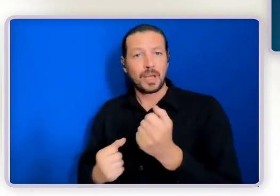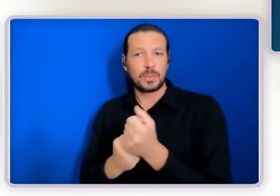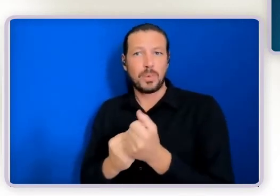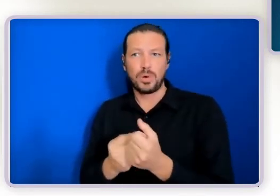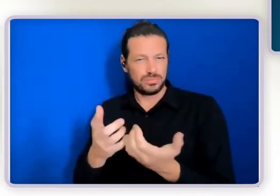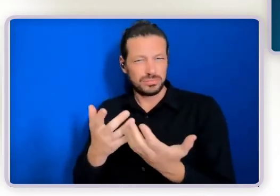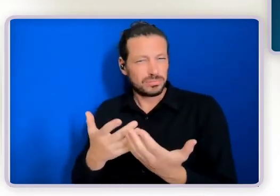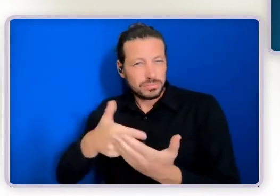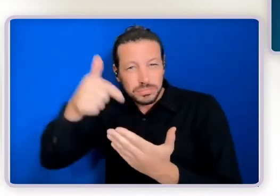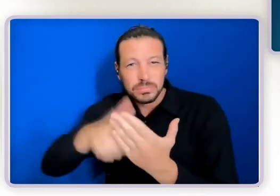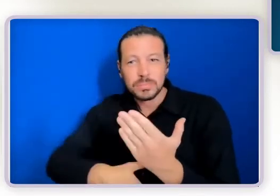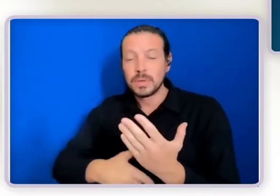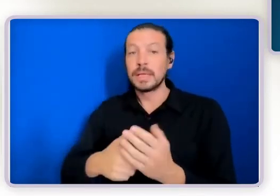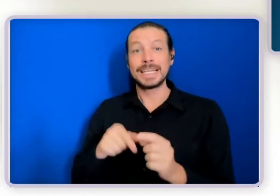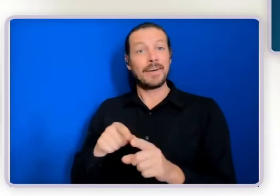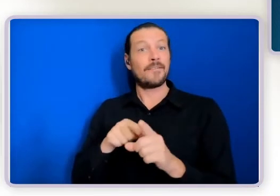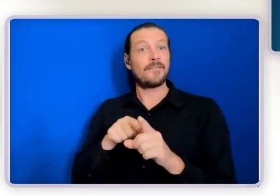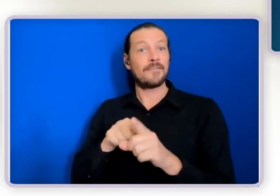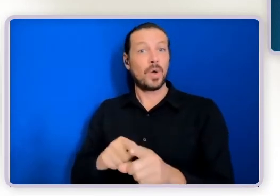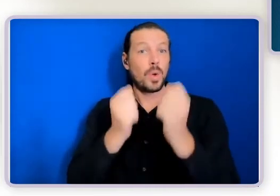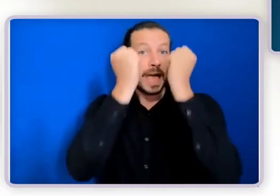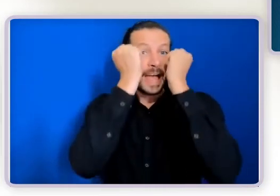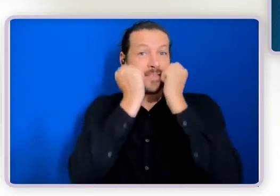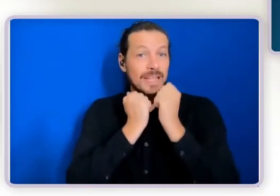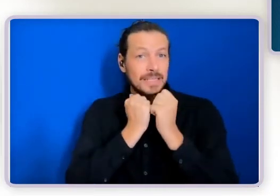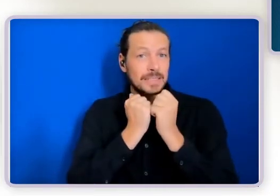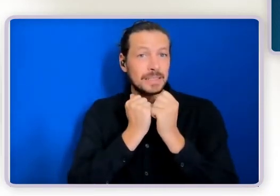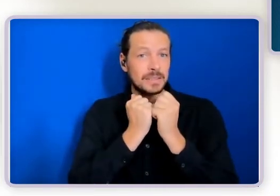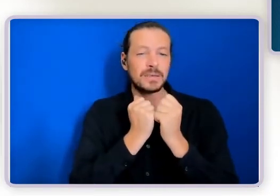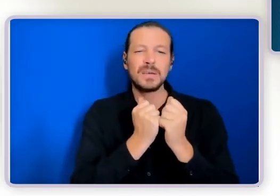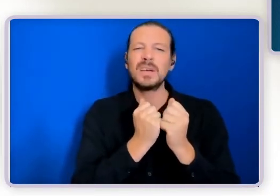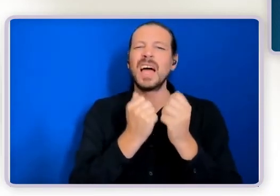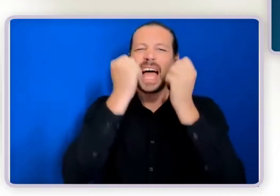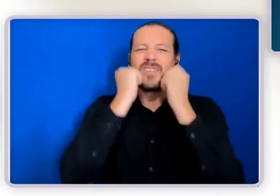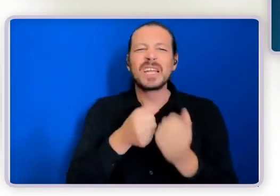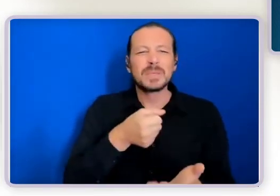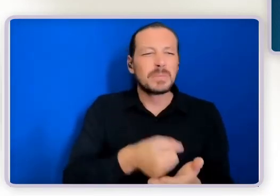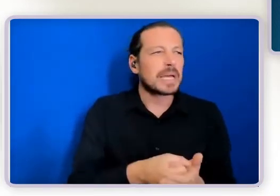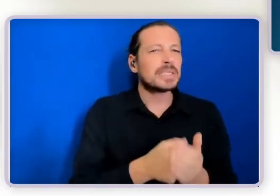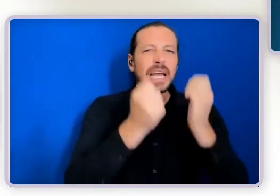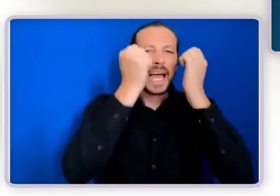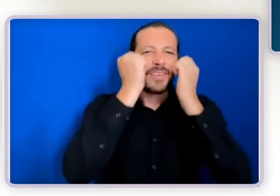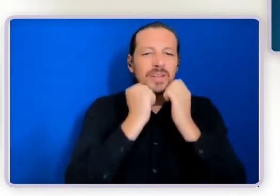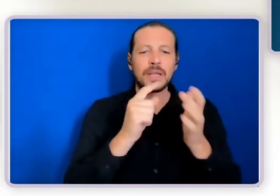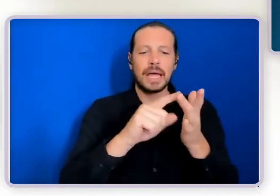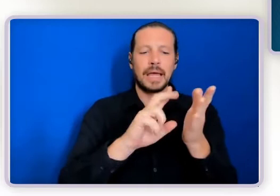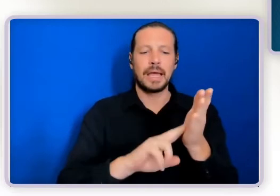Evidence-informed practice. I also see the terms evidence-based and evidence-informed flung around